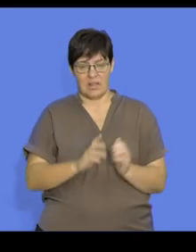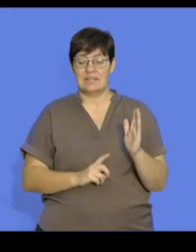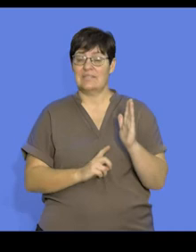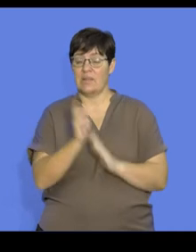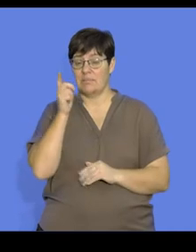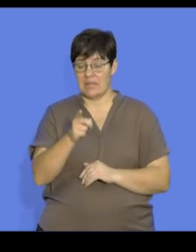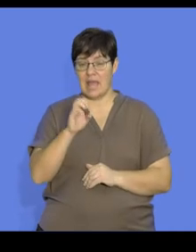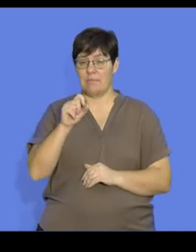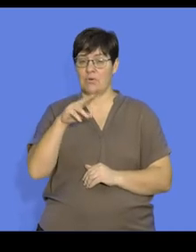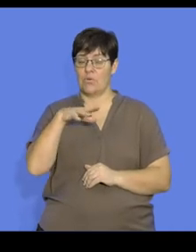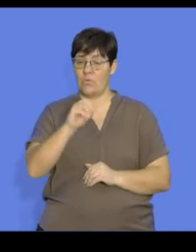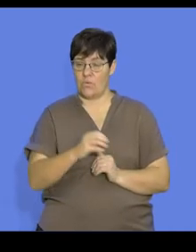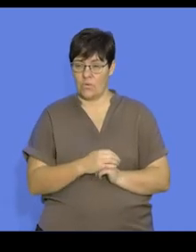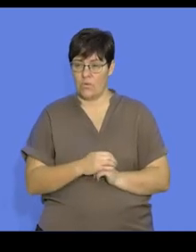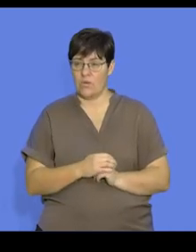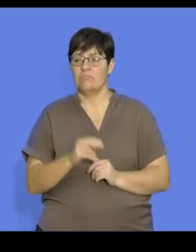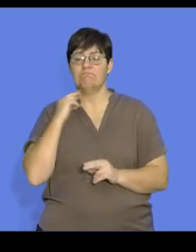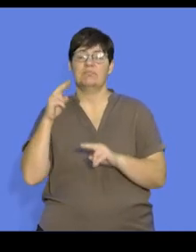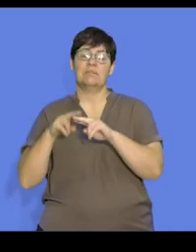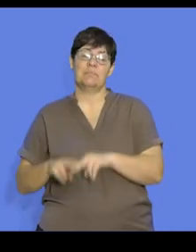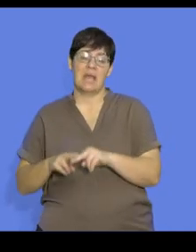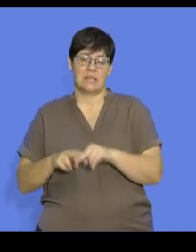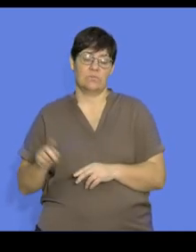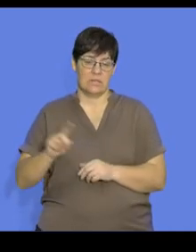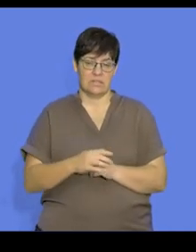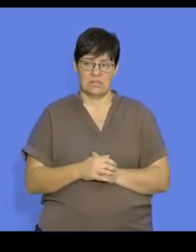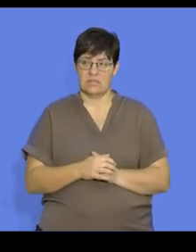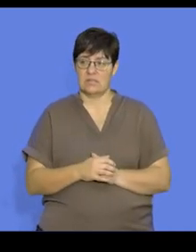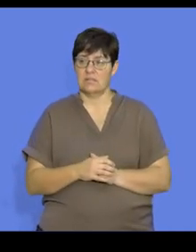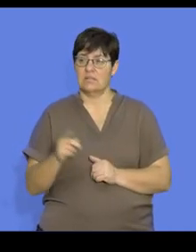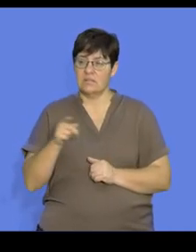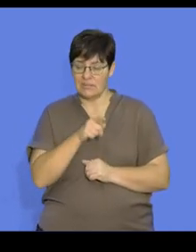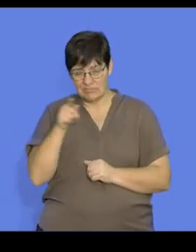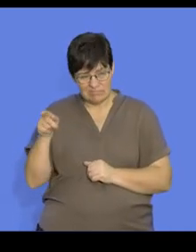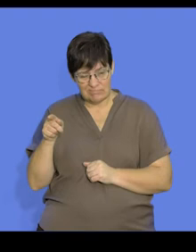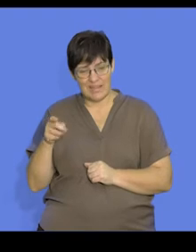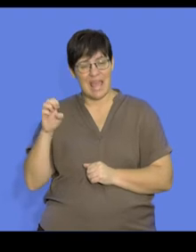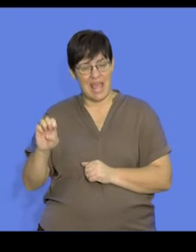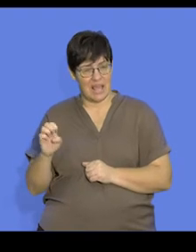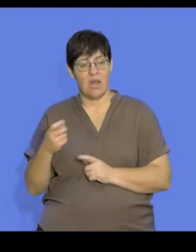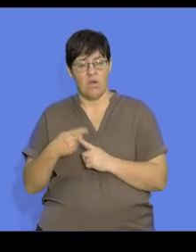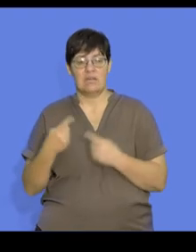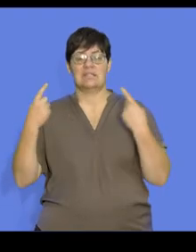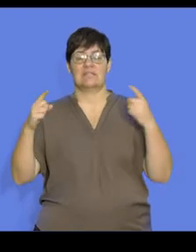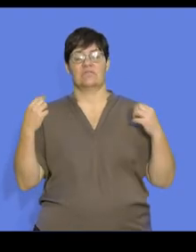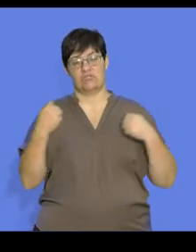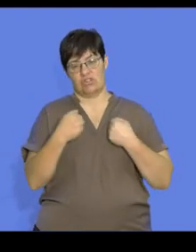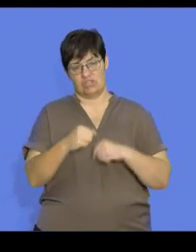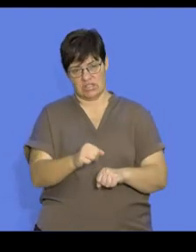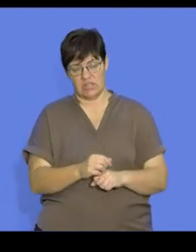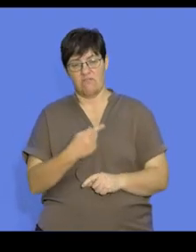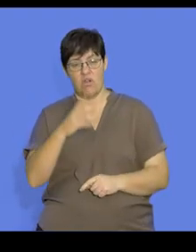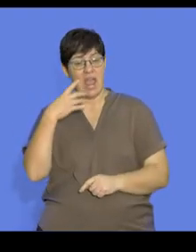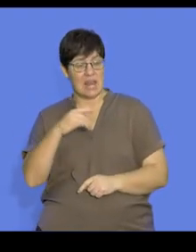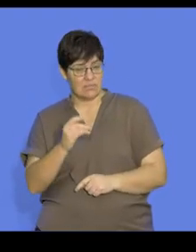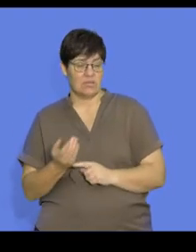the development of an embryo is relying on the amniotic egg as a successful strategy